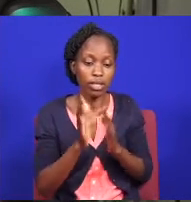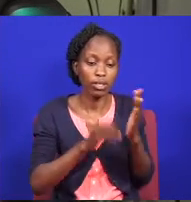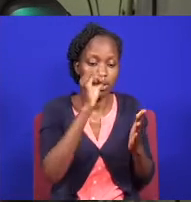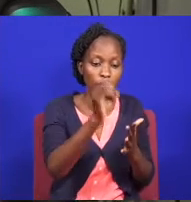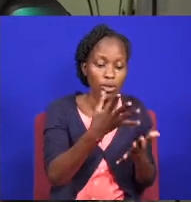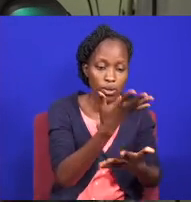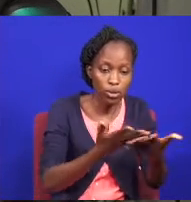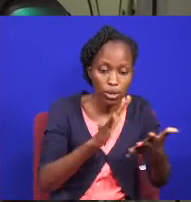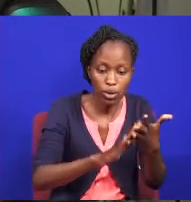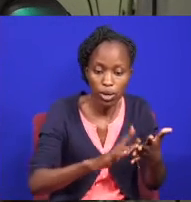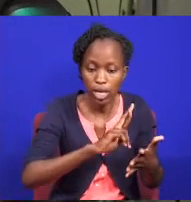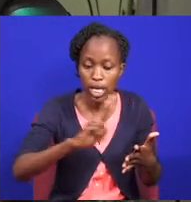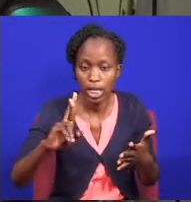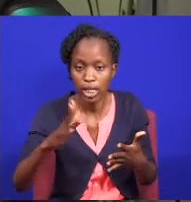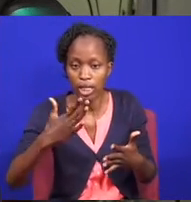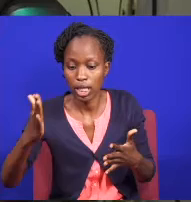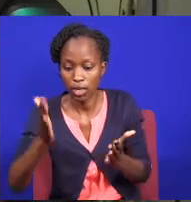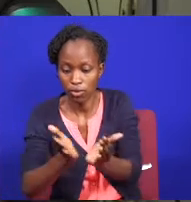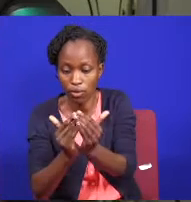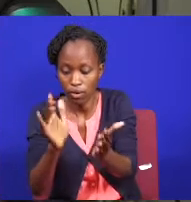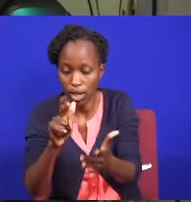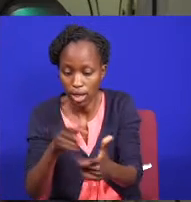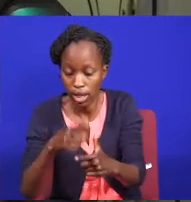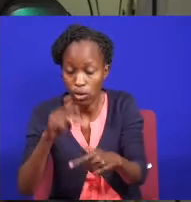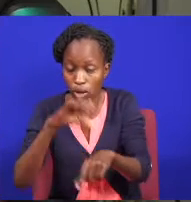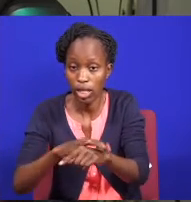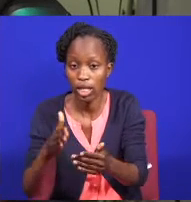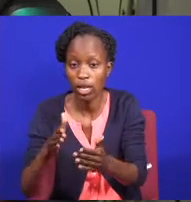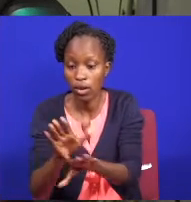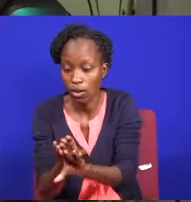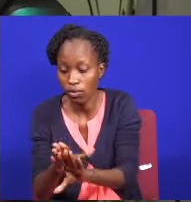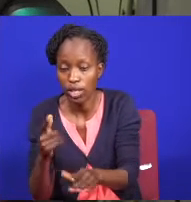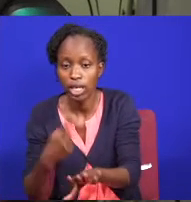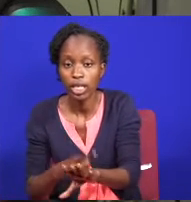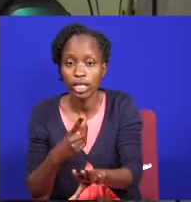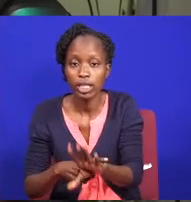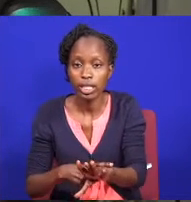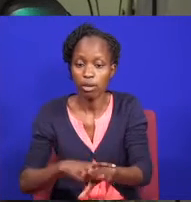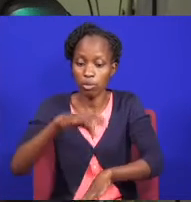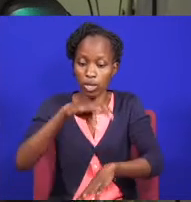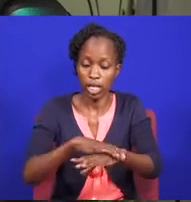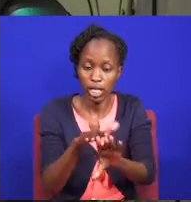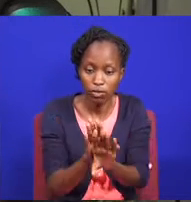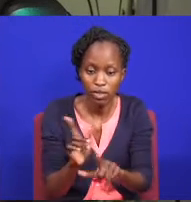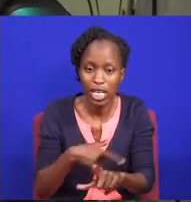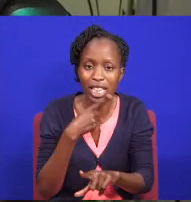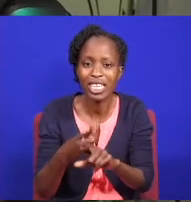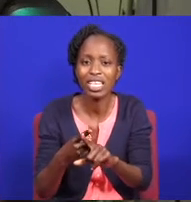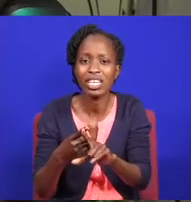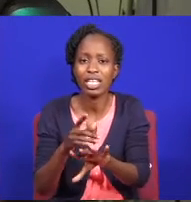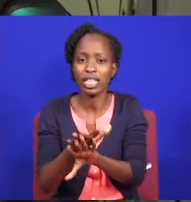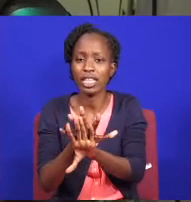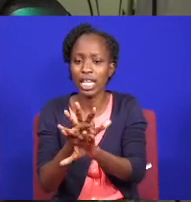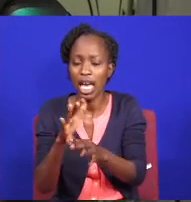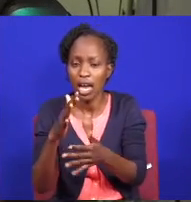side of the boat. There you will find some fish. When they did, they could not pull the net into the boat. There were too